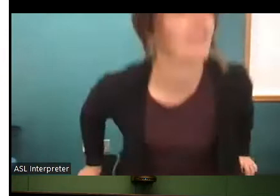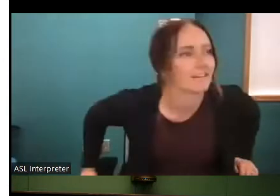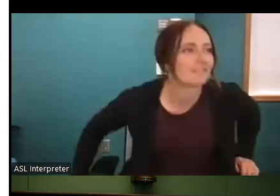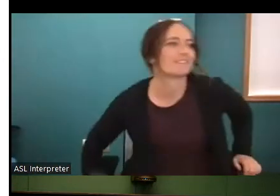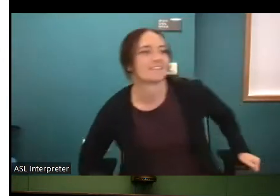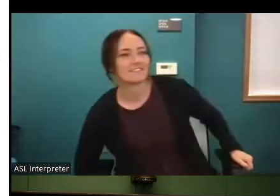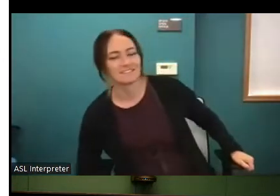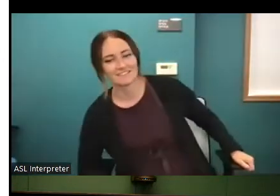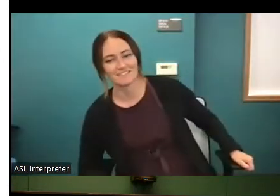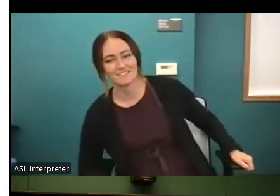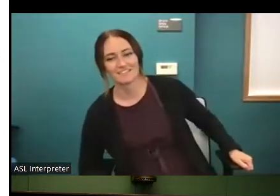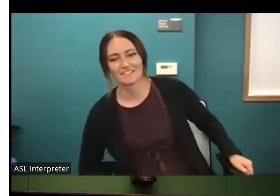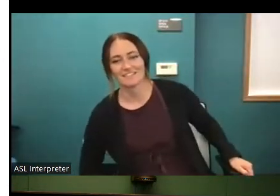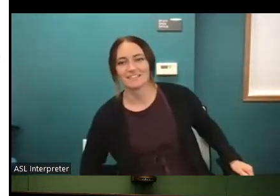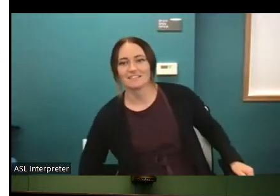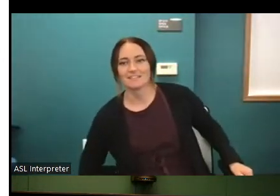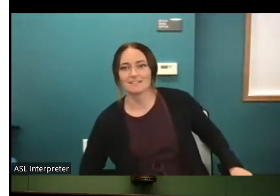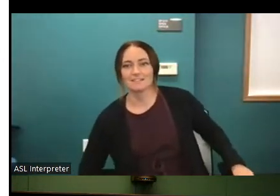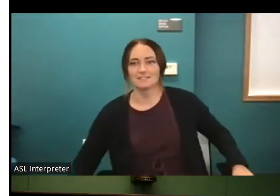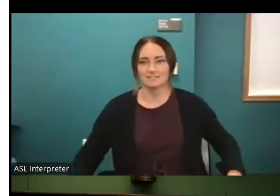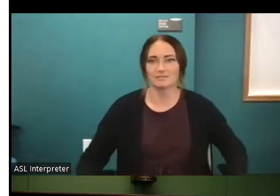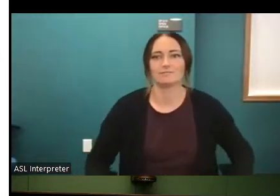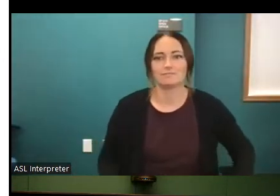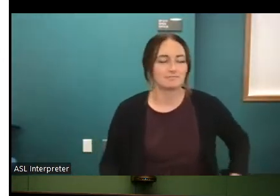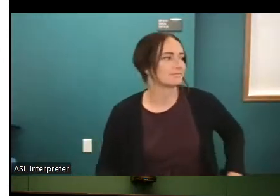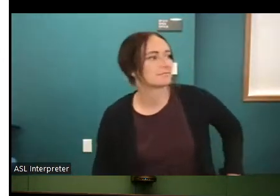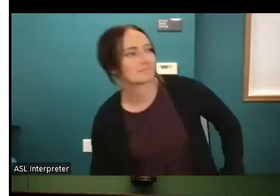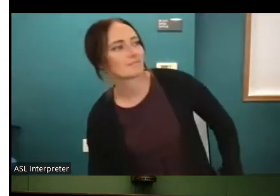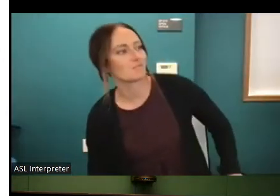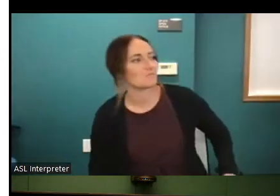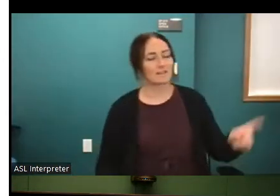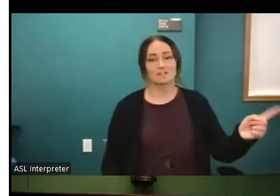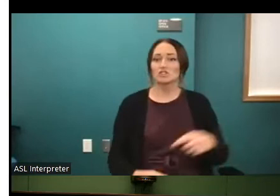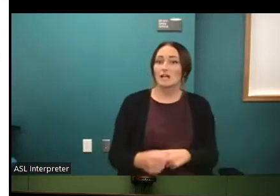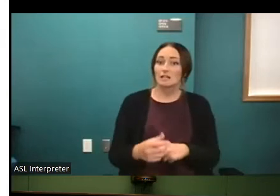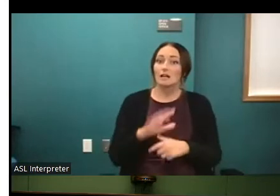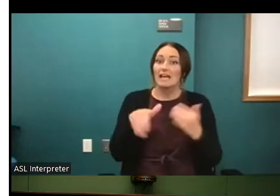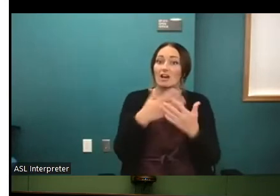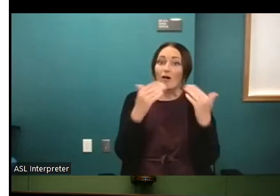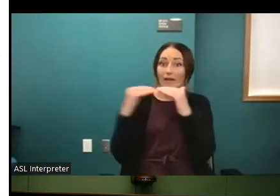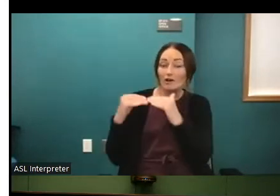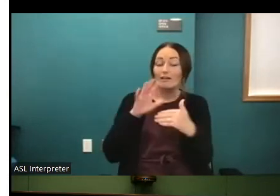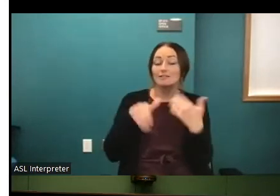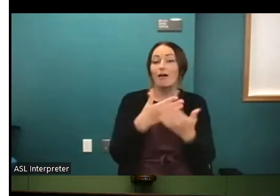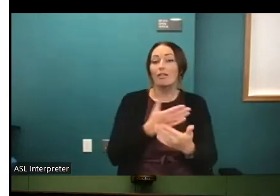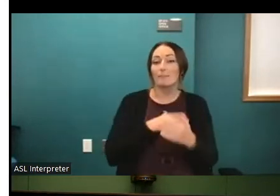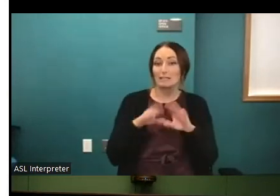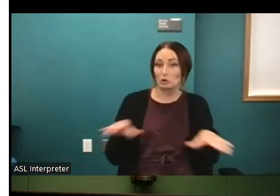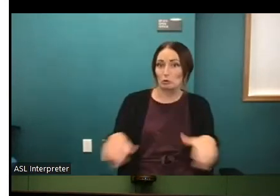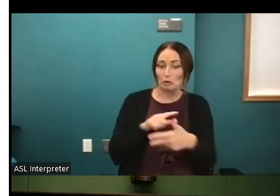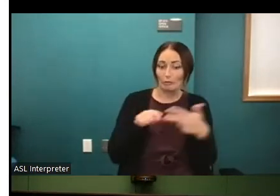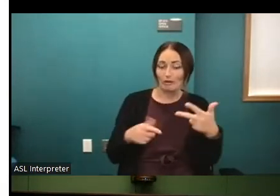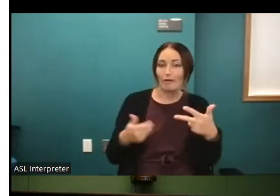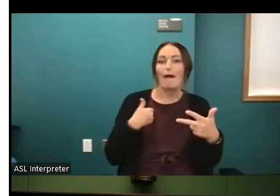go. Just saying, that's what they Didn't say. mean to start. Okay, so but what they say, right, is